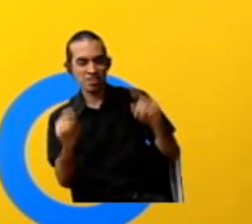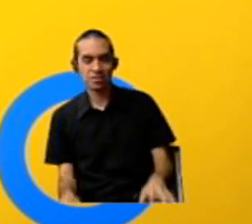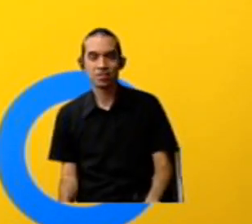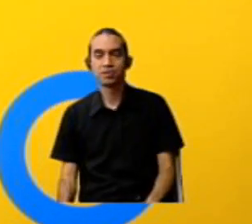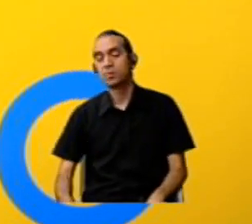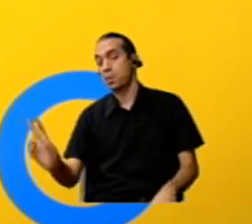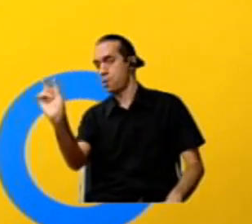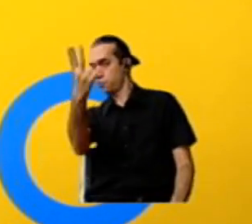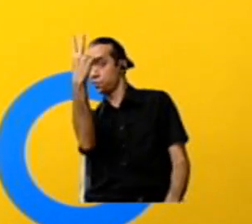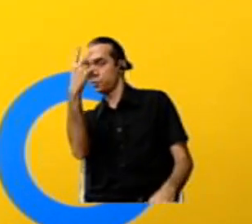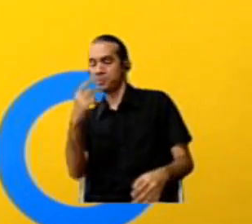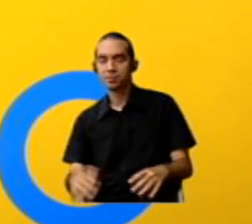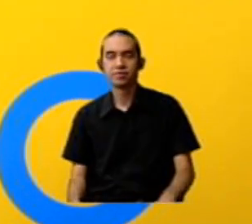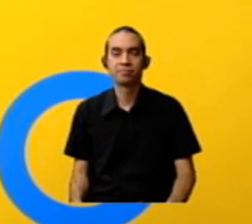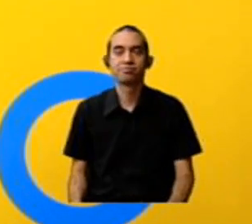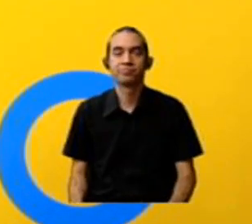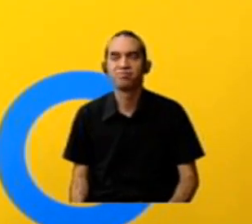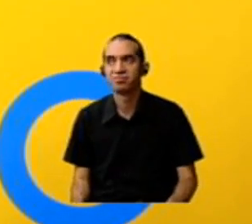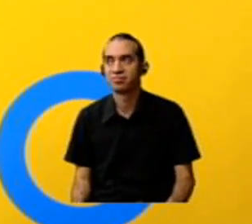with the second one.